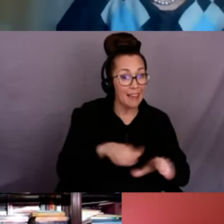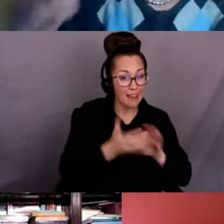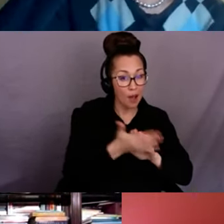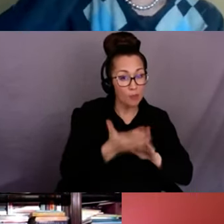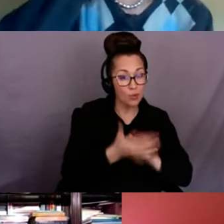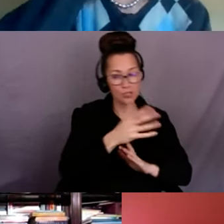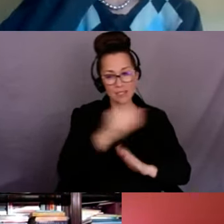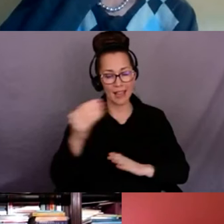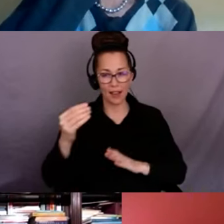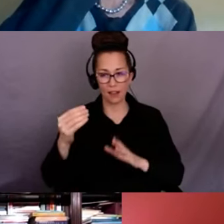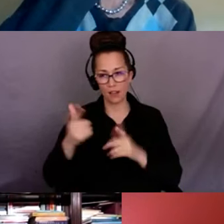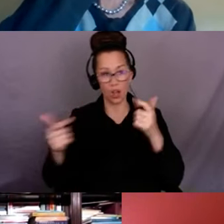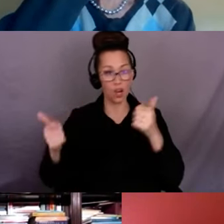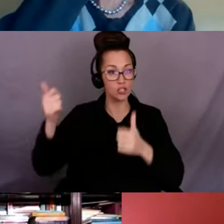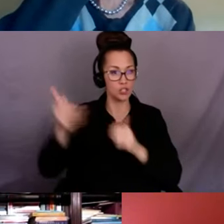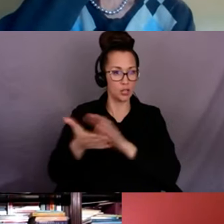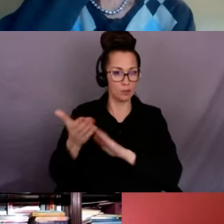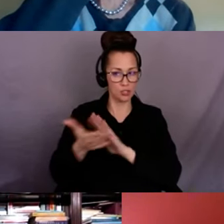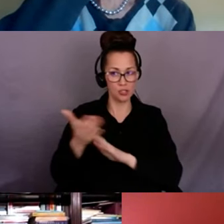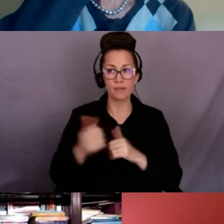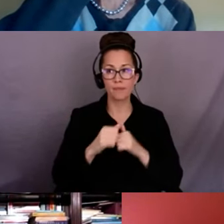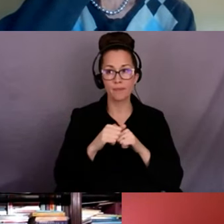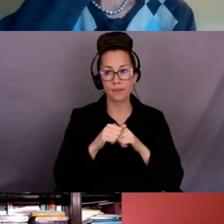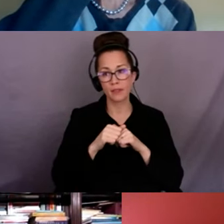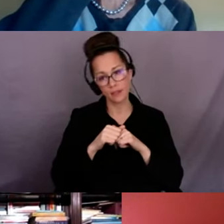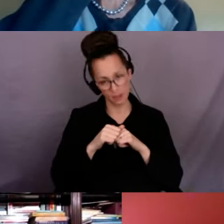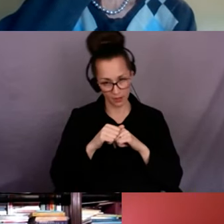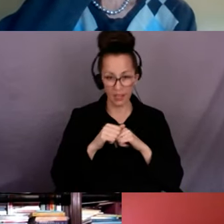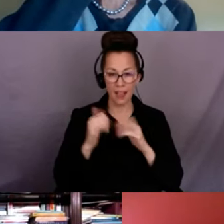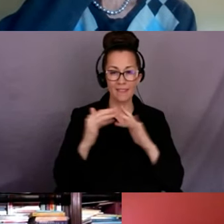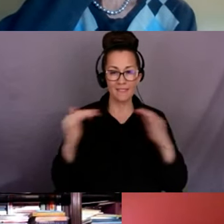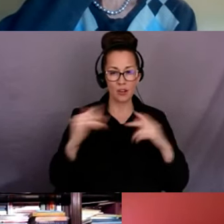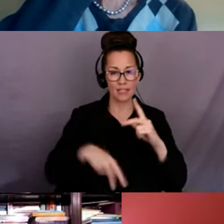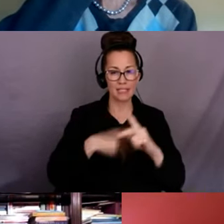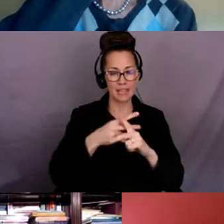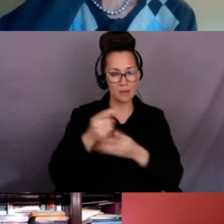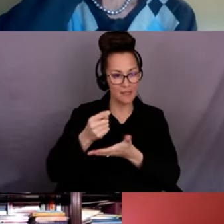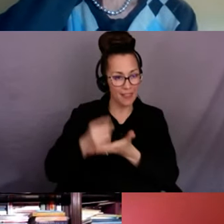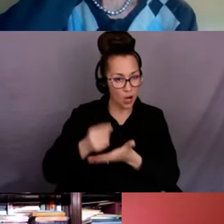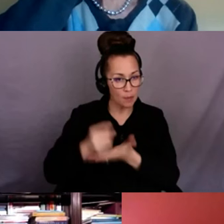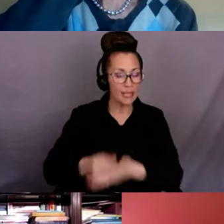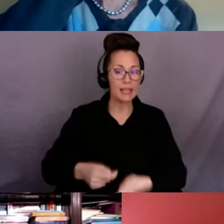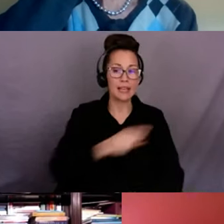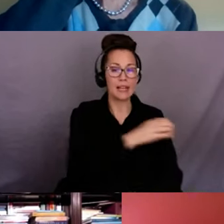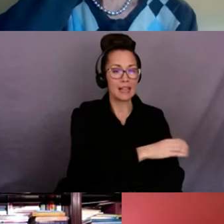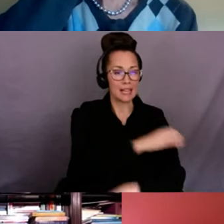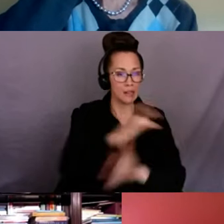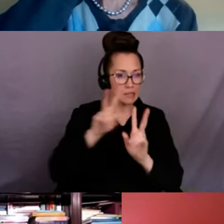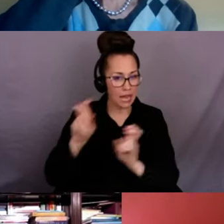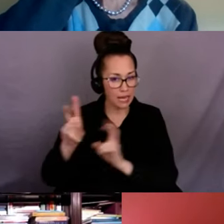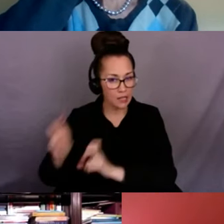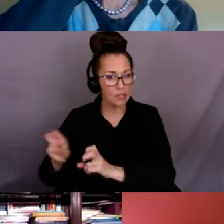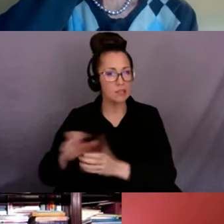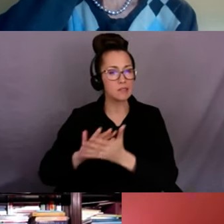looking at direct support professionals, various, types of therapies, various clinical titles, to